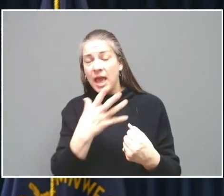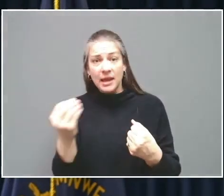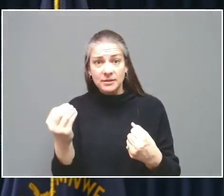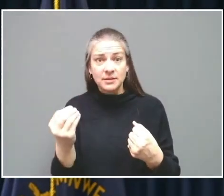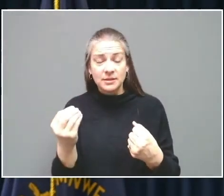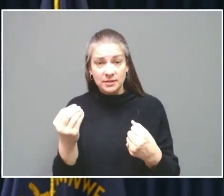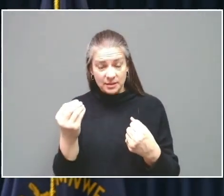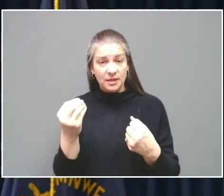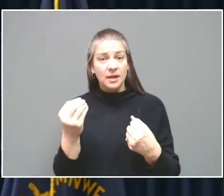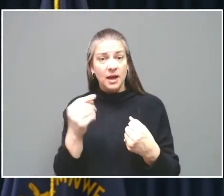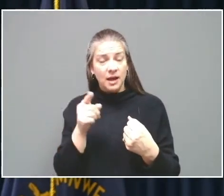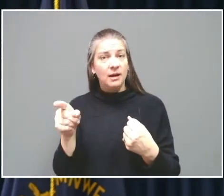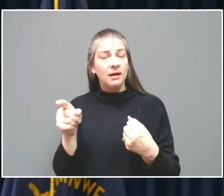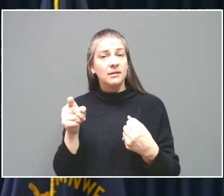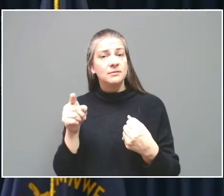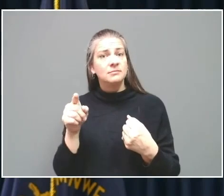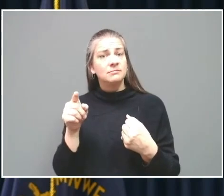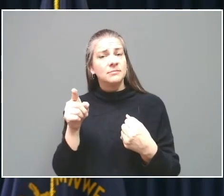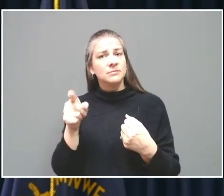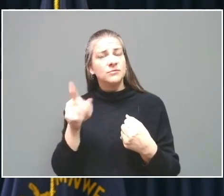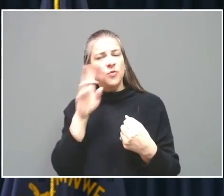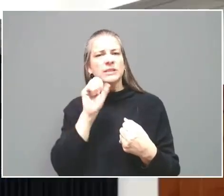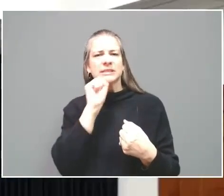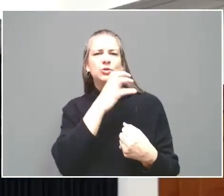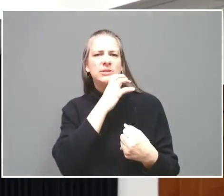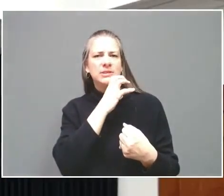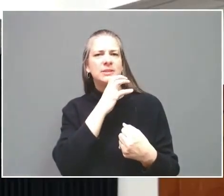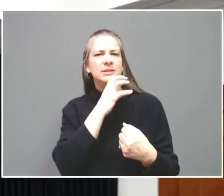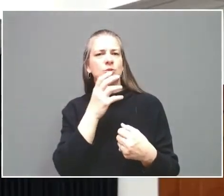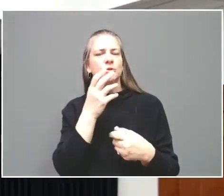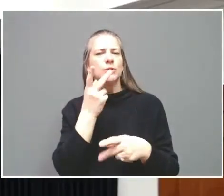help keep especially our seniors warm.